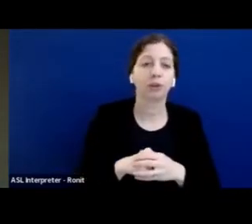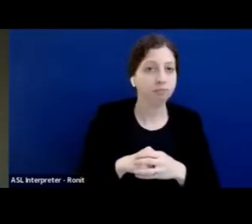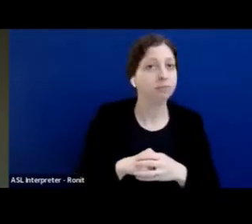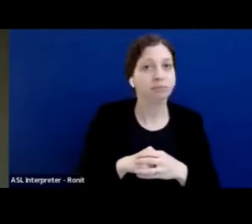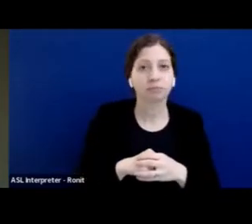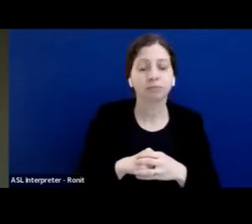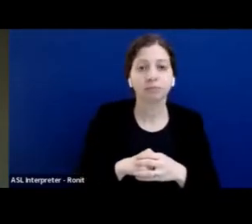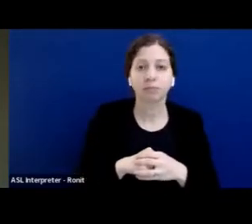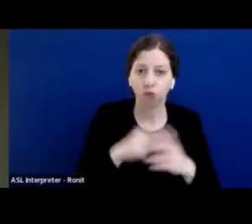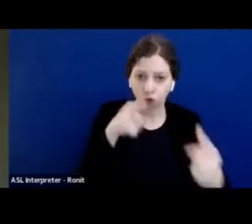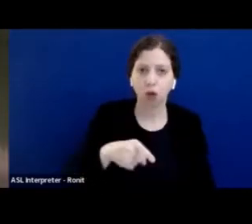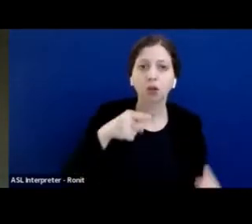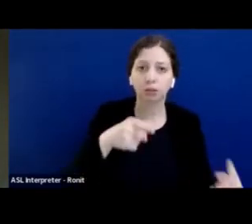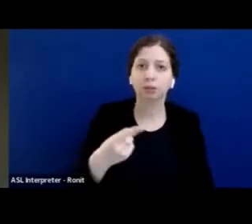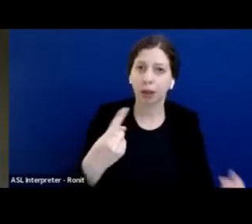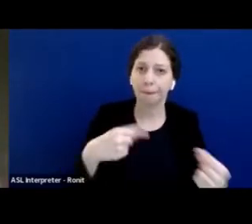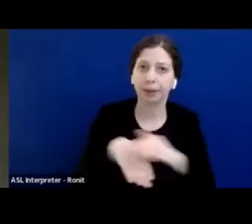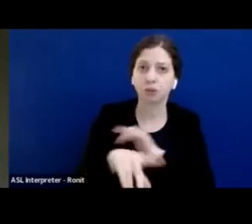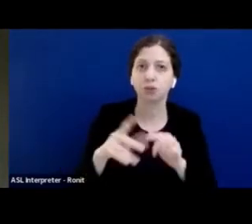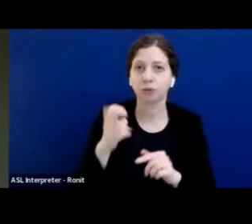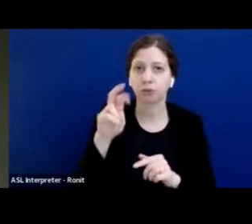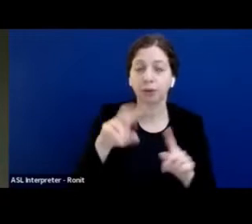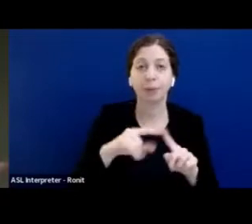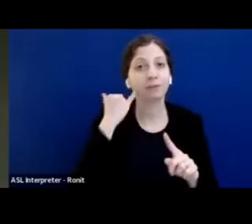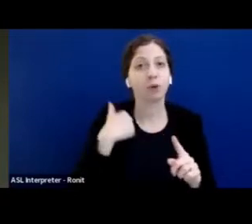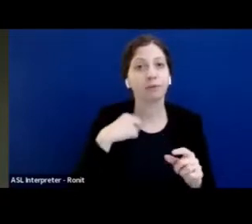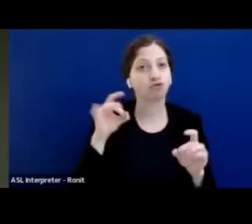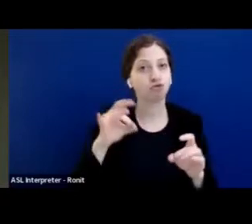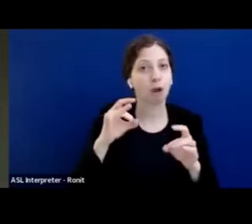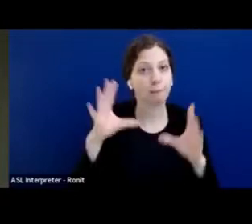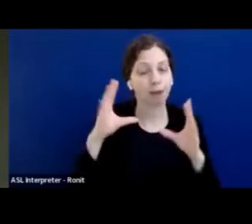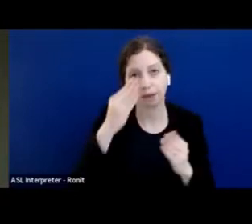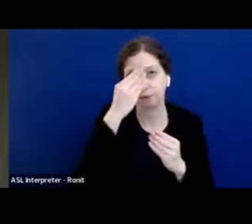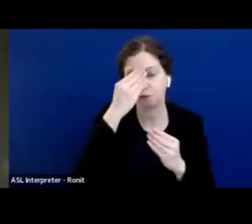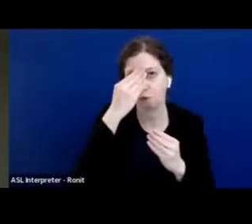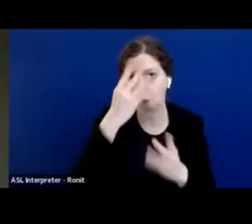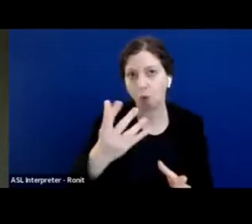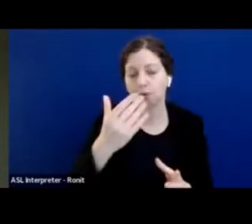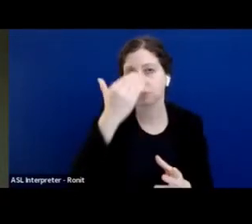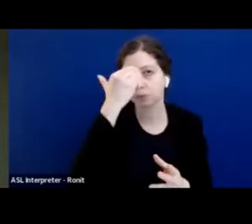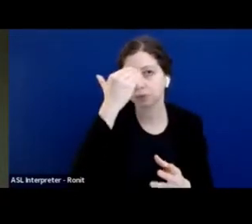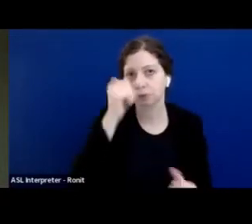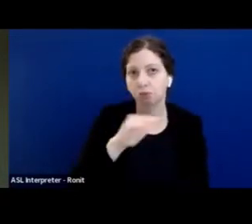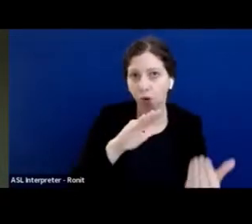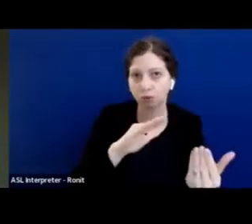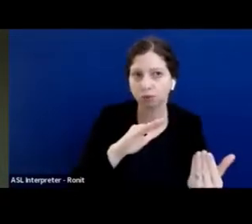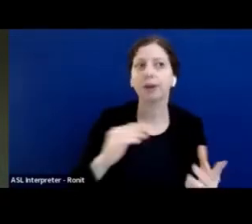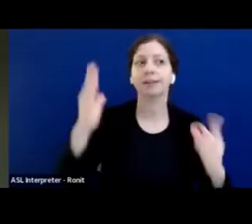very much struggled coming into shelter, but a trauma-informed approach really helps us expecting that. Like, of course they